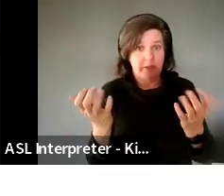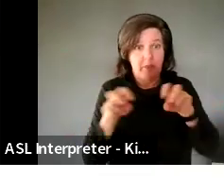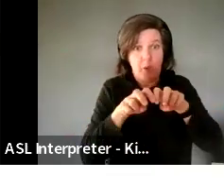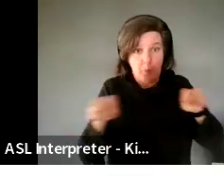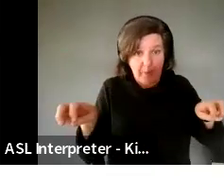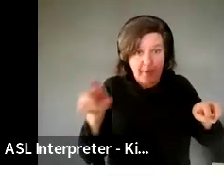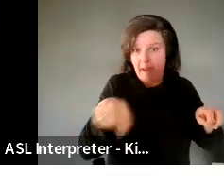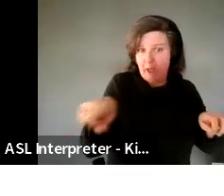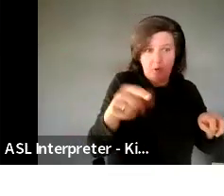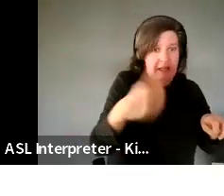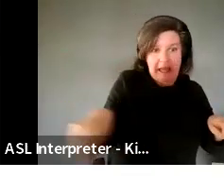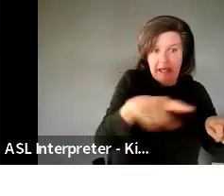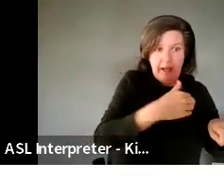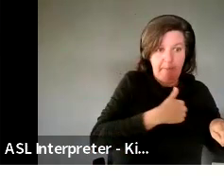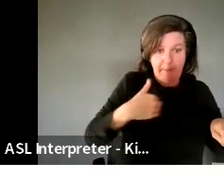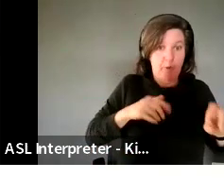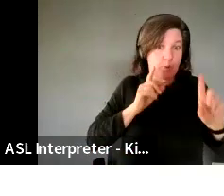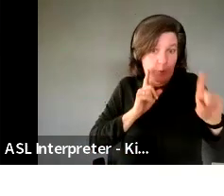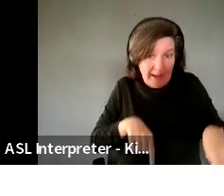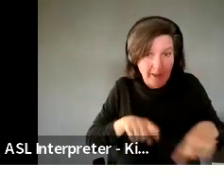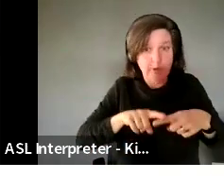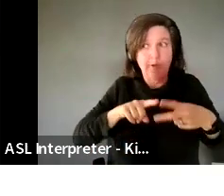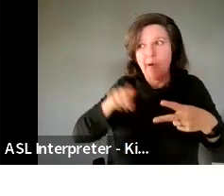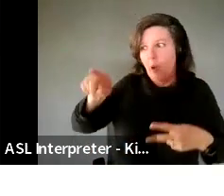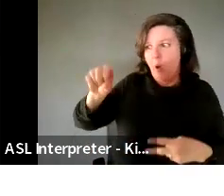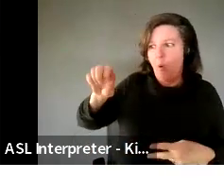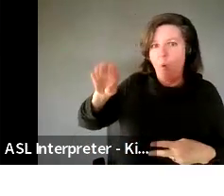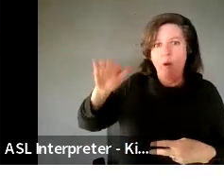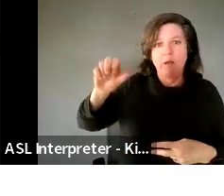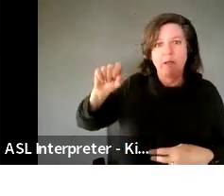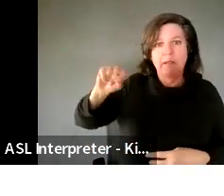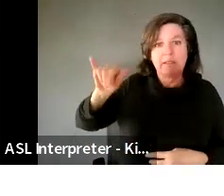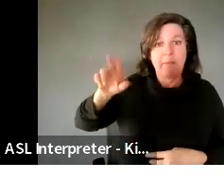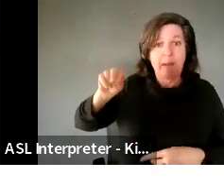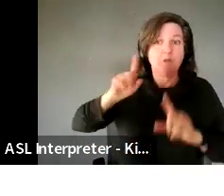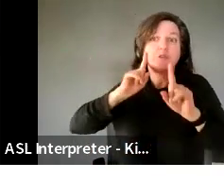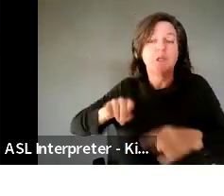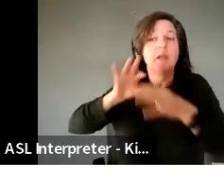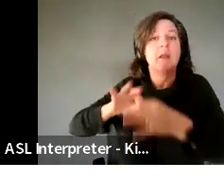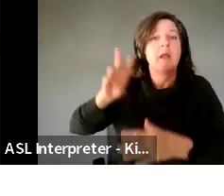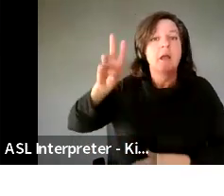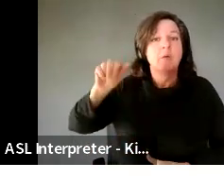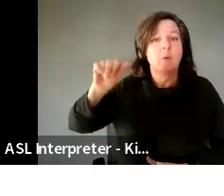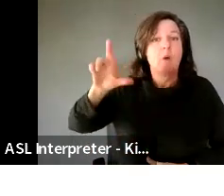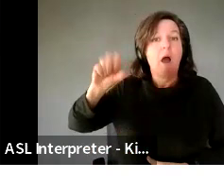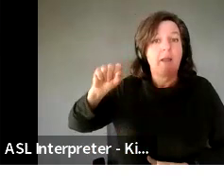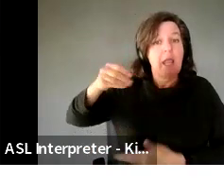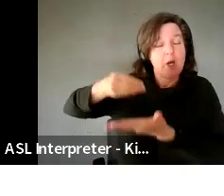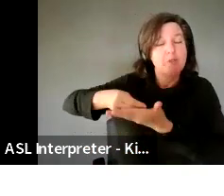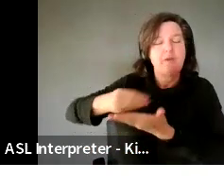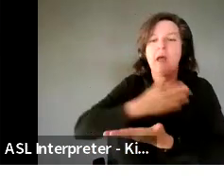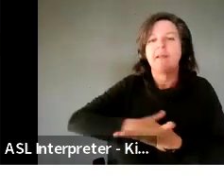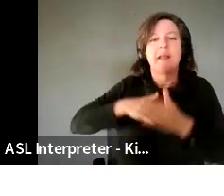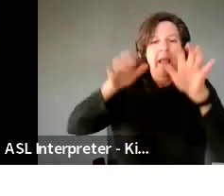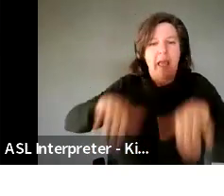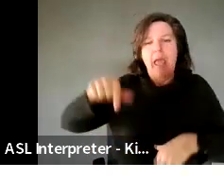any members of the panel to answer, or Sebastian to answer about the Walk Cares Fund, please enter them into the Q&A function at the